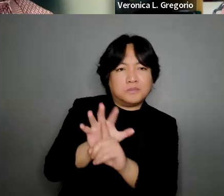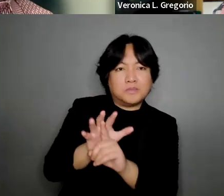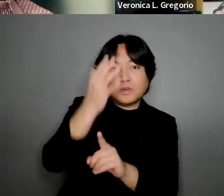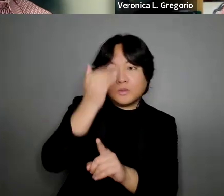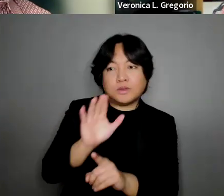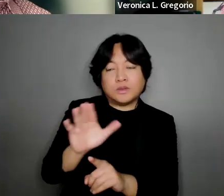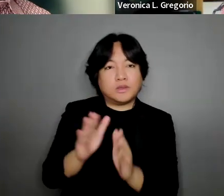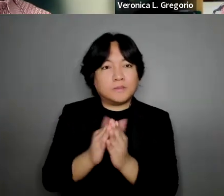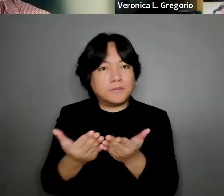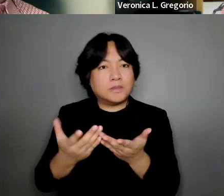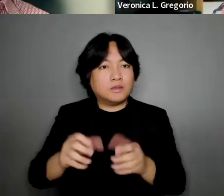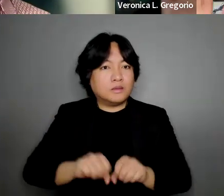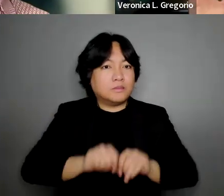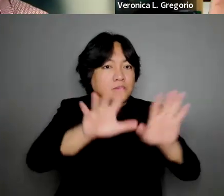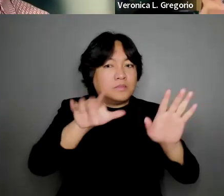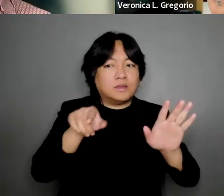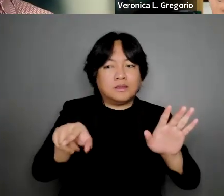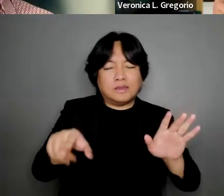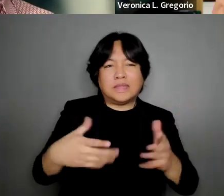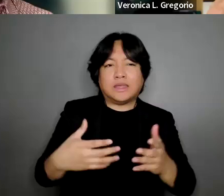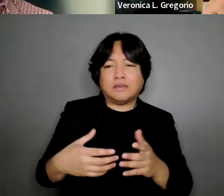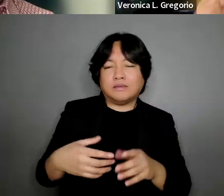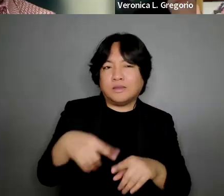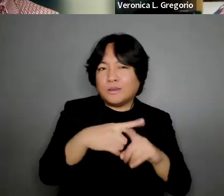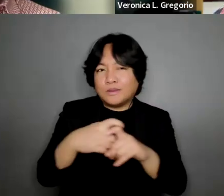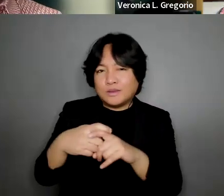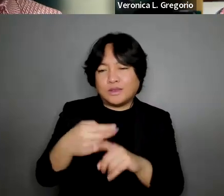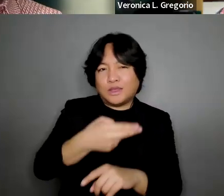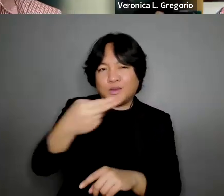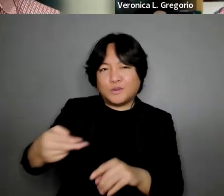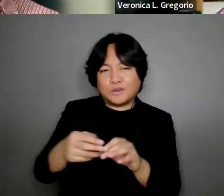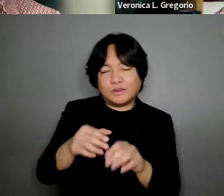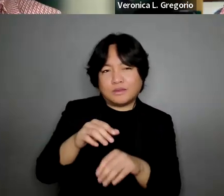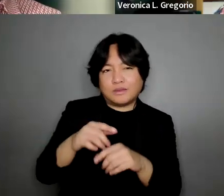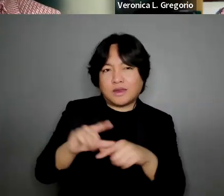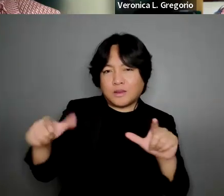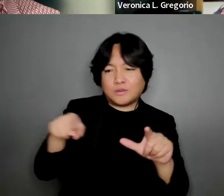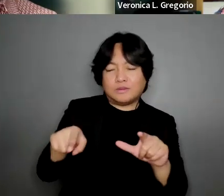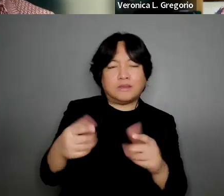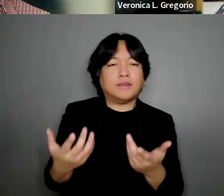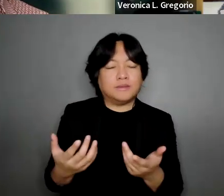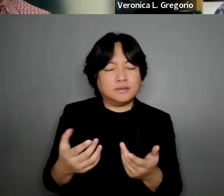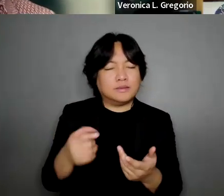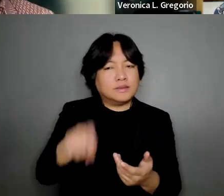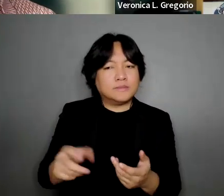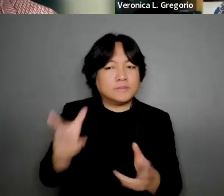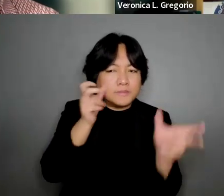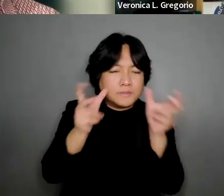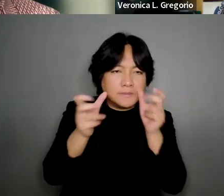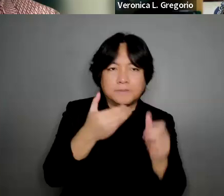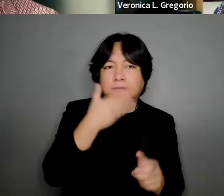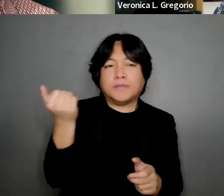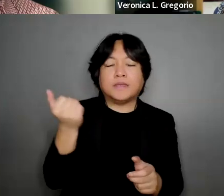in Bahasa Indonesia, So you learn so much by carefully listening really to other scholars from Global South as